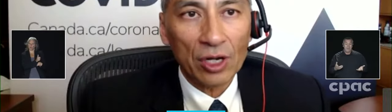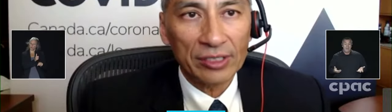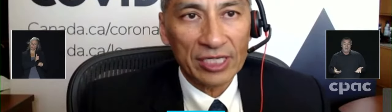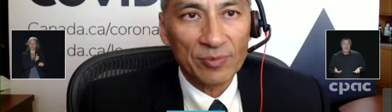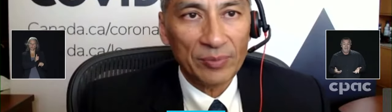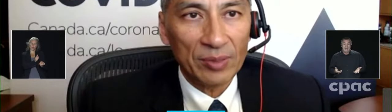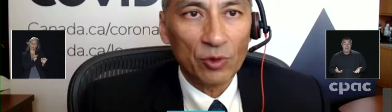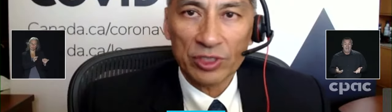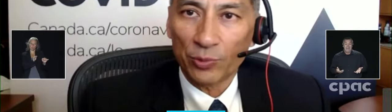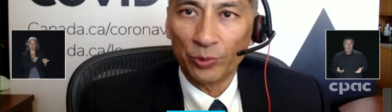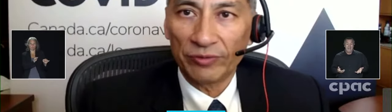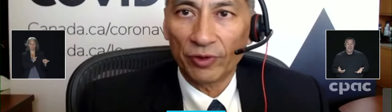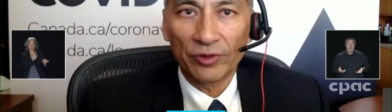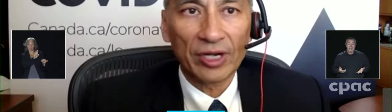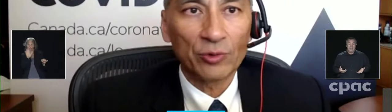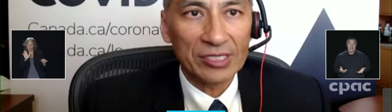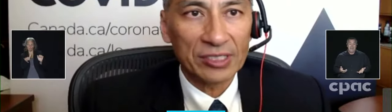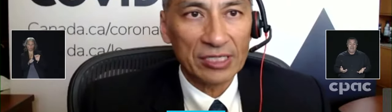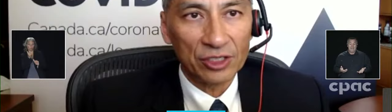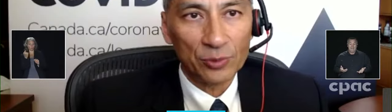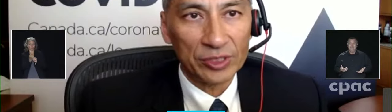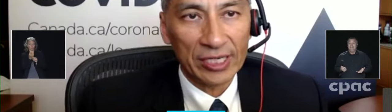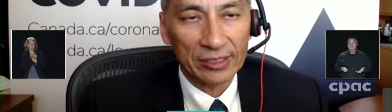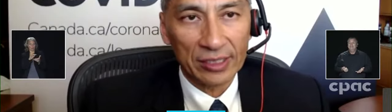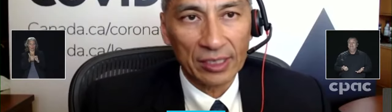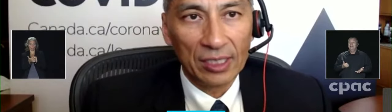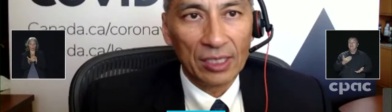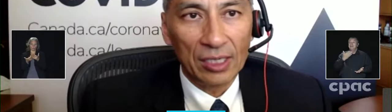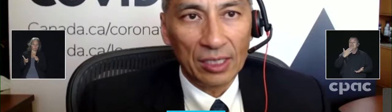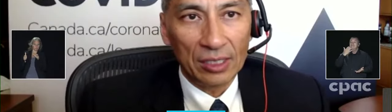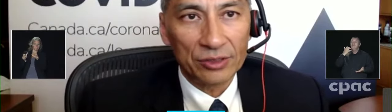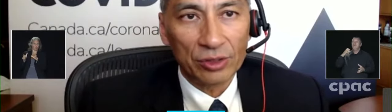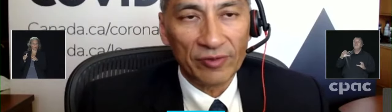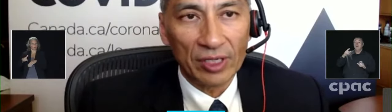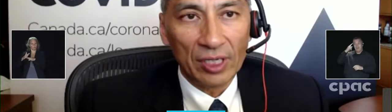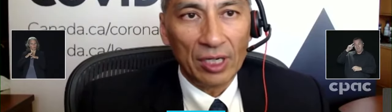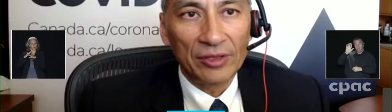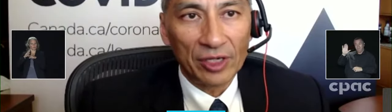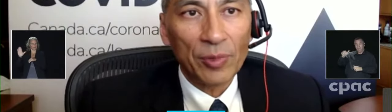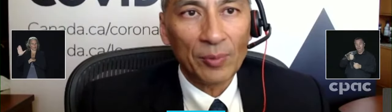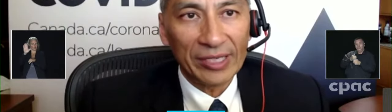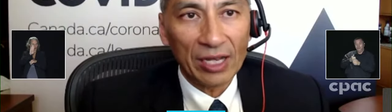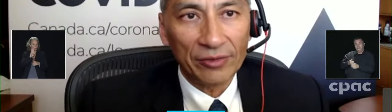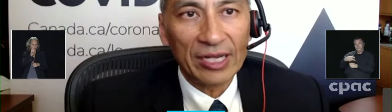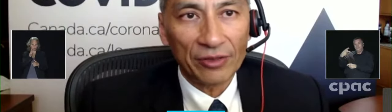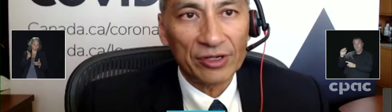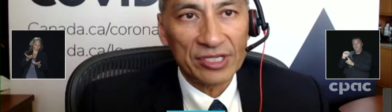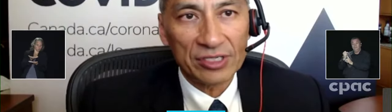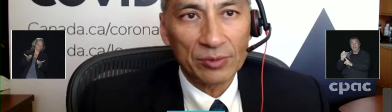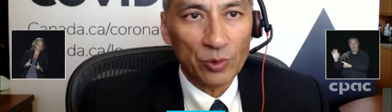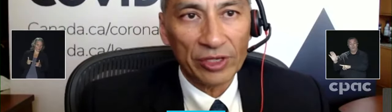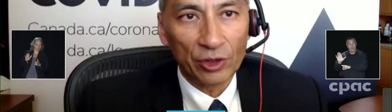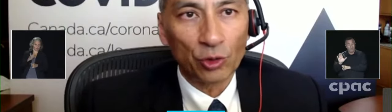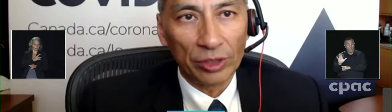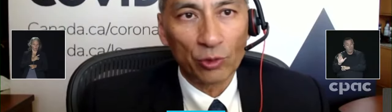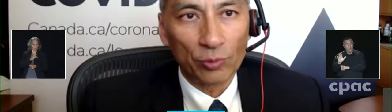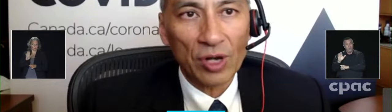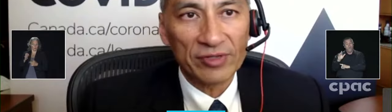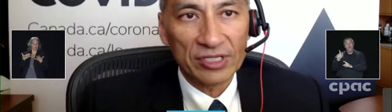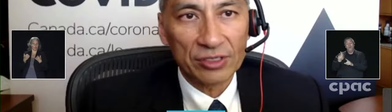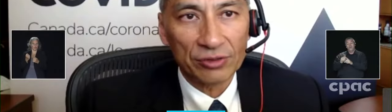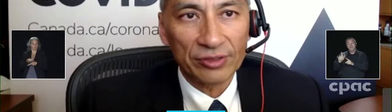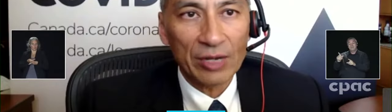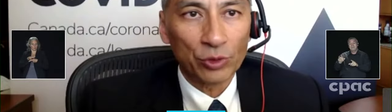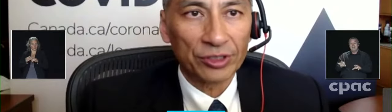what in their context might be most appropriate for their residents and to protect their public health and healthcare systems within their